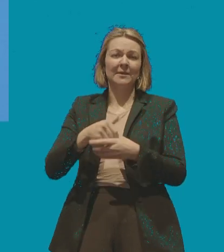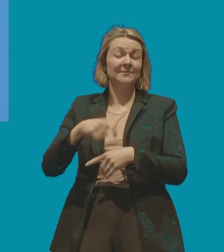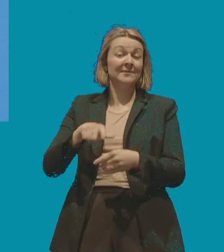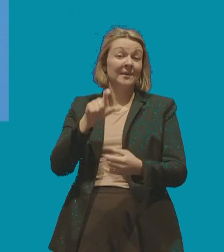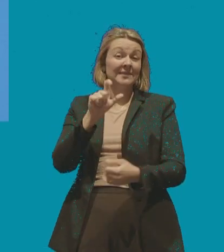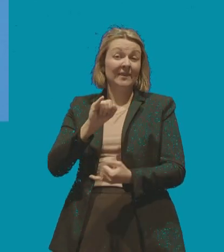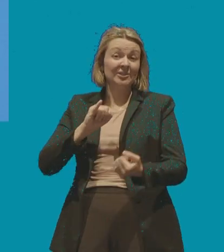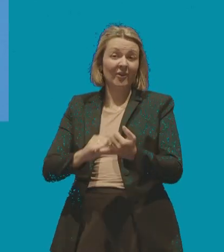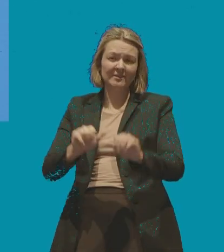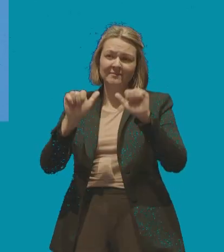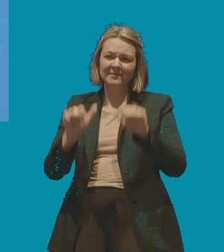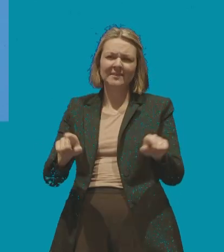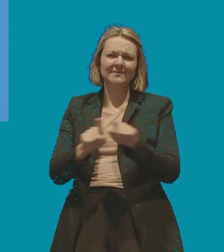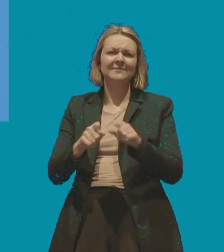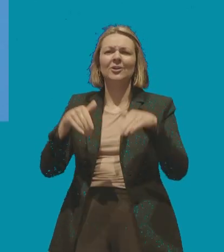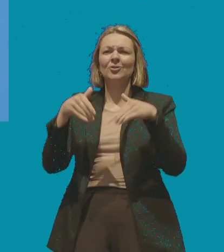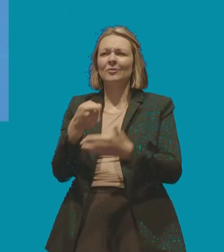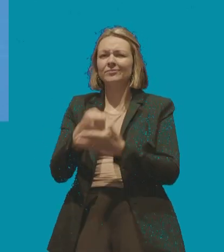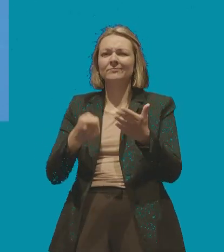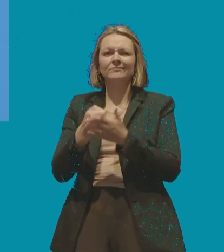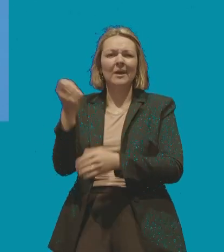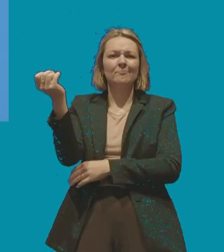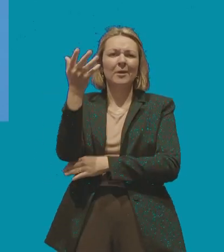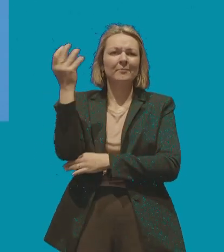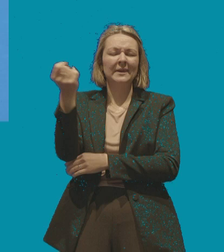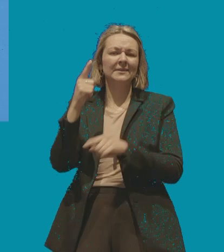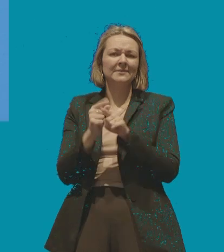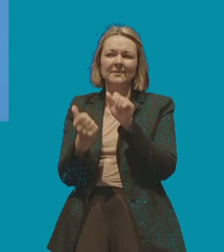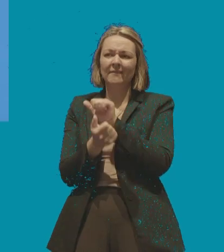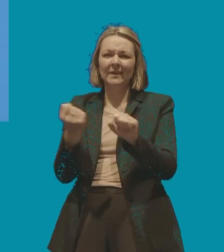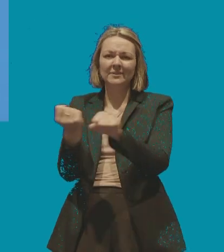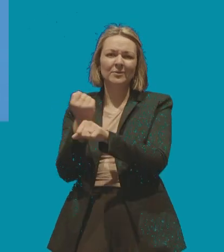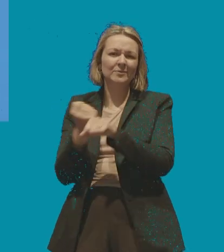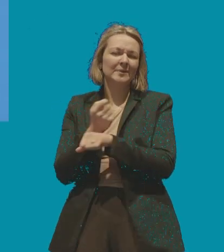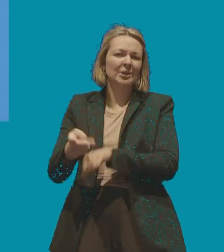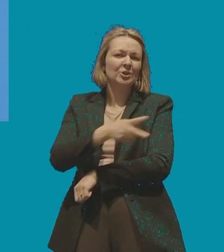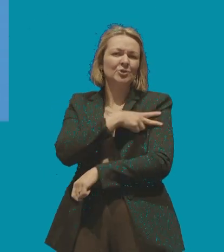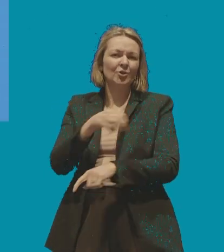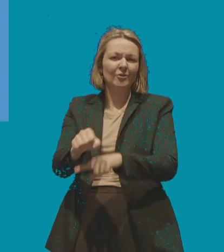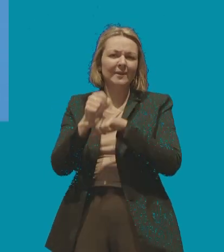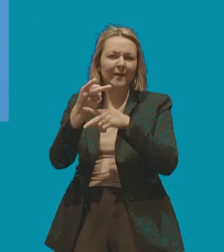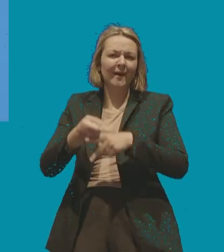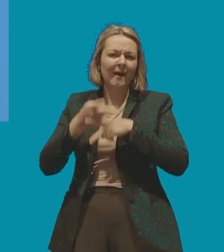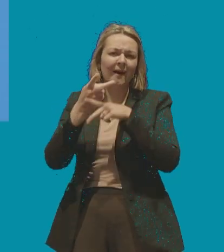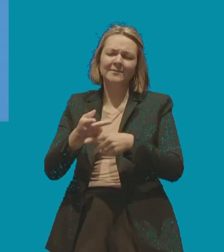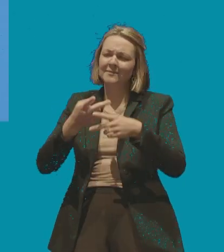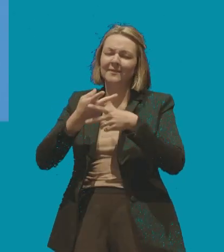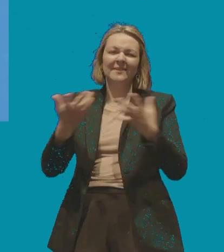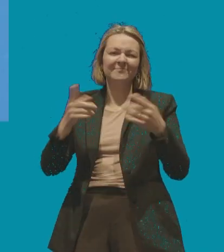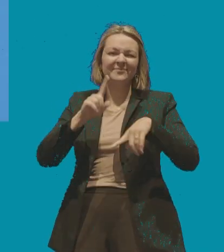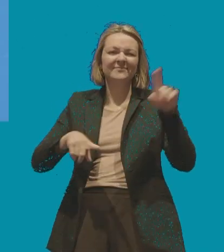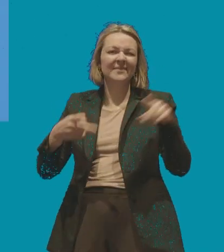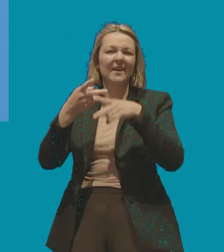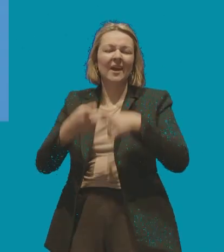but also shop workers, teachers, paramedics, factory workers, security guards, carers. Millions of